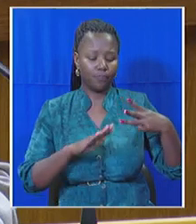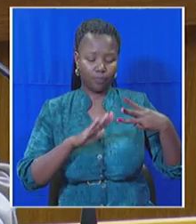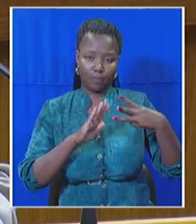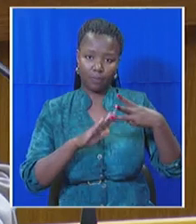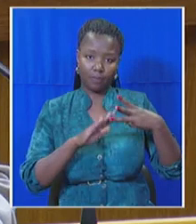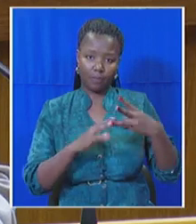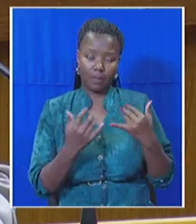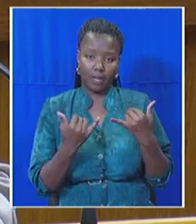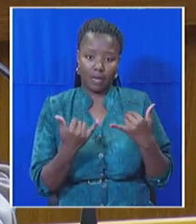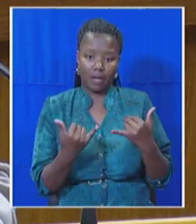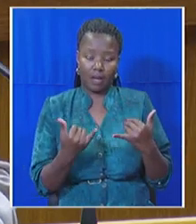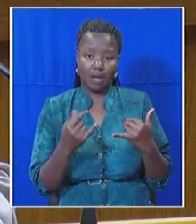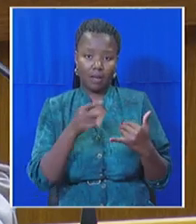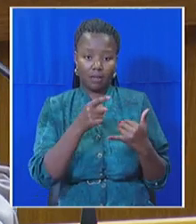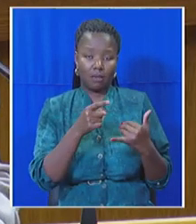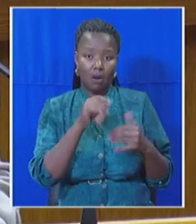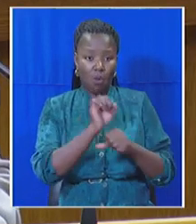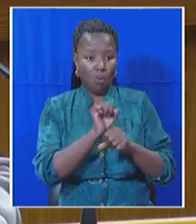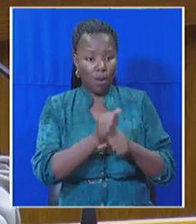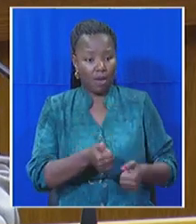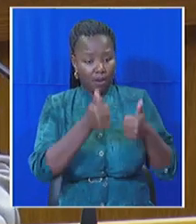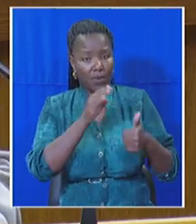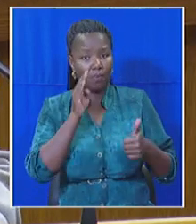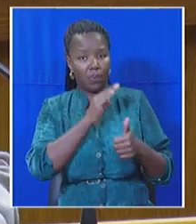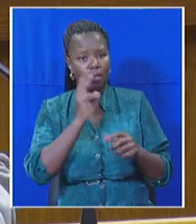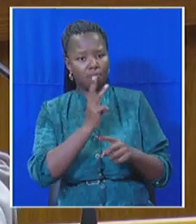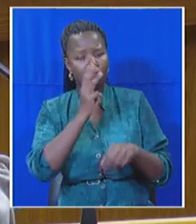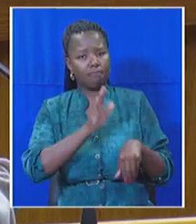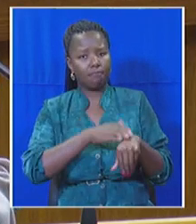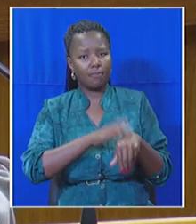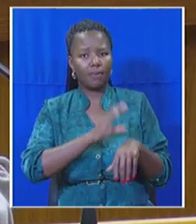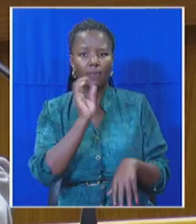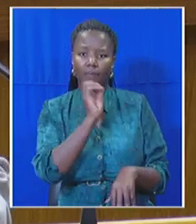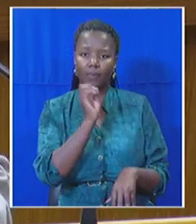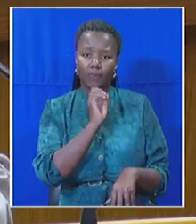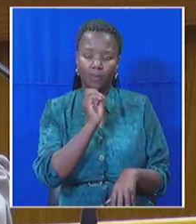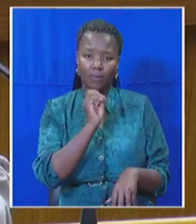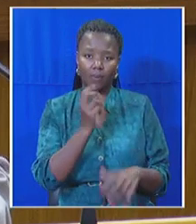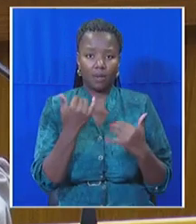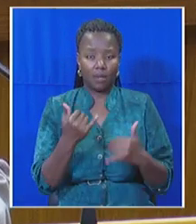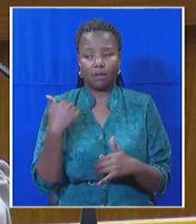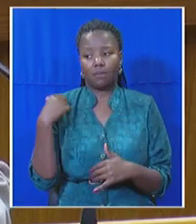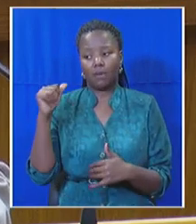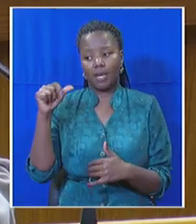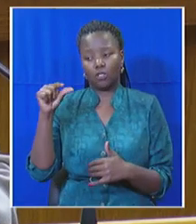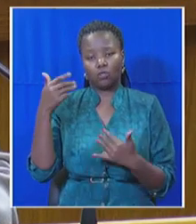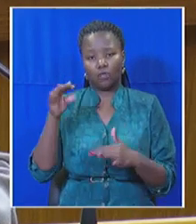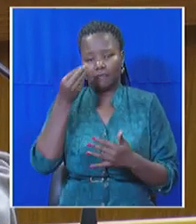of consequences for poor performance and transgressions. And this is what the Auditor General has also